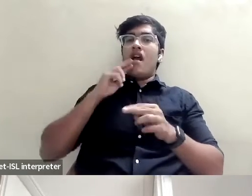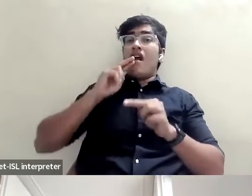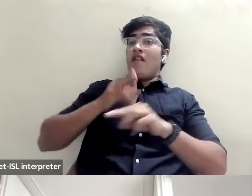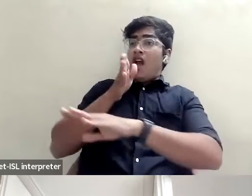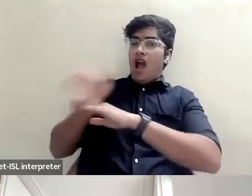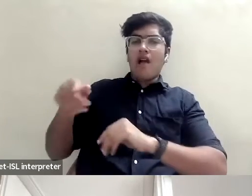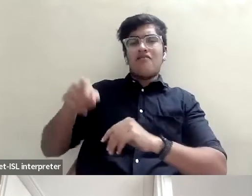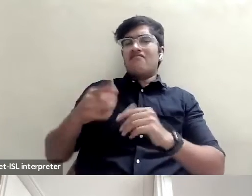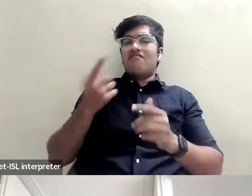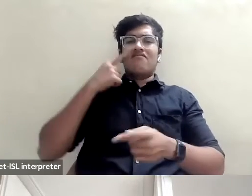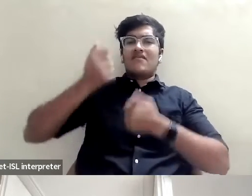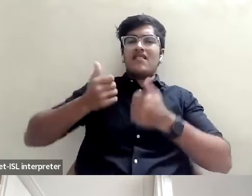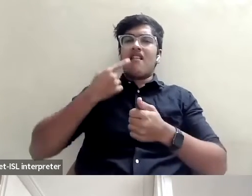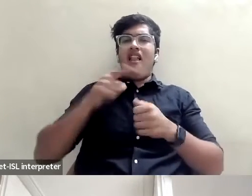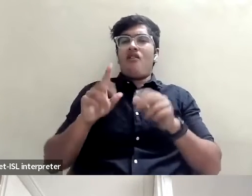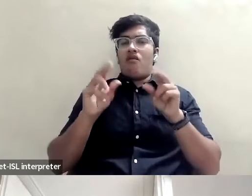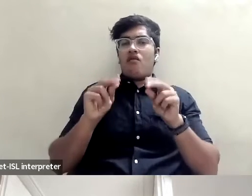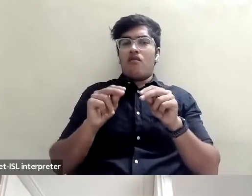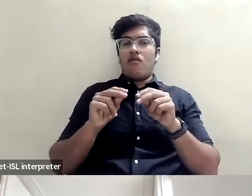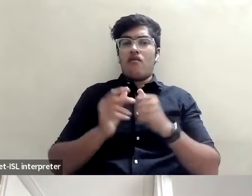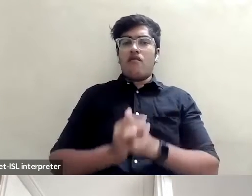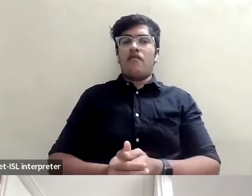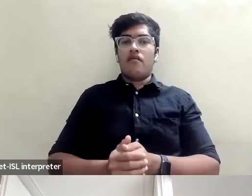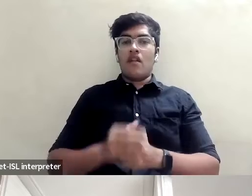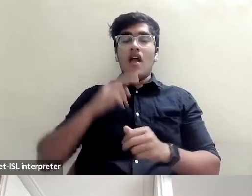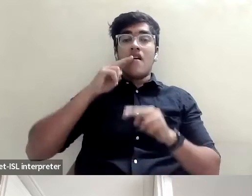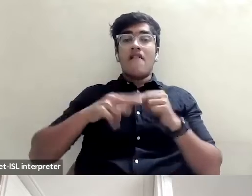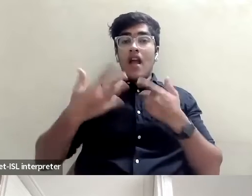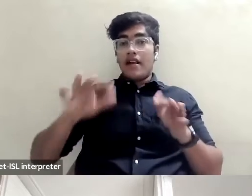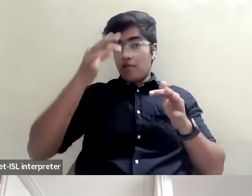of any kind of consequences that come out of it need to be able to be